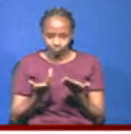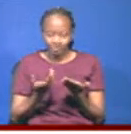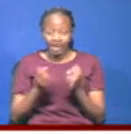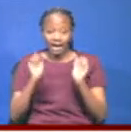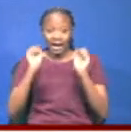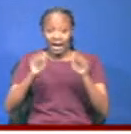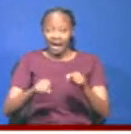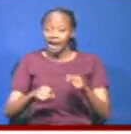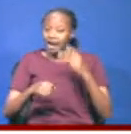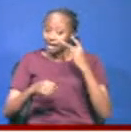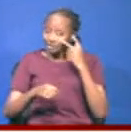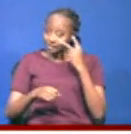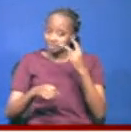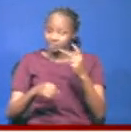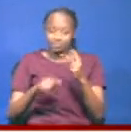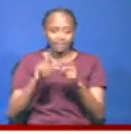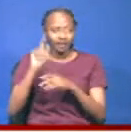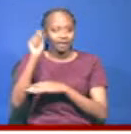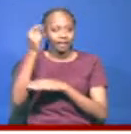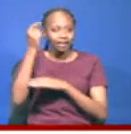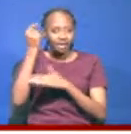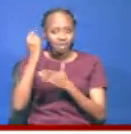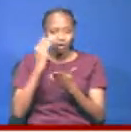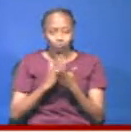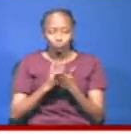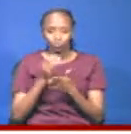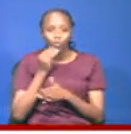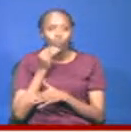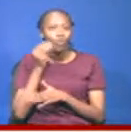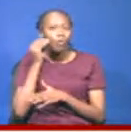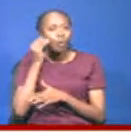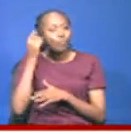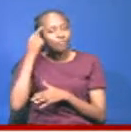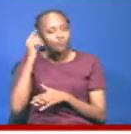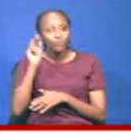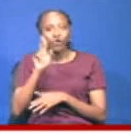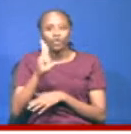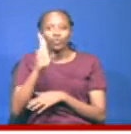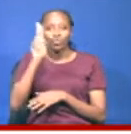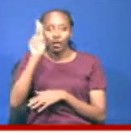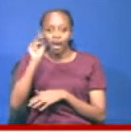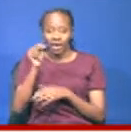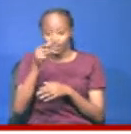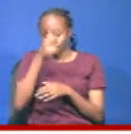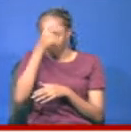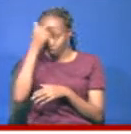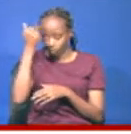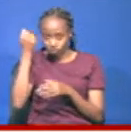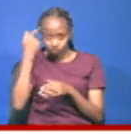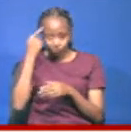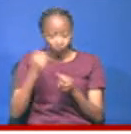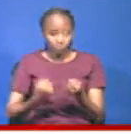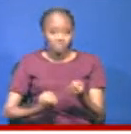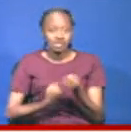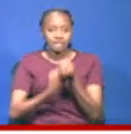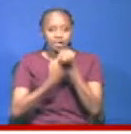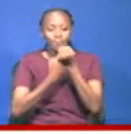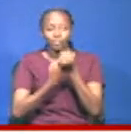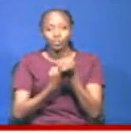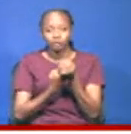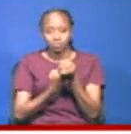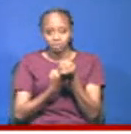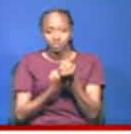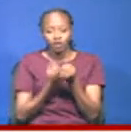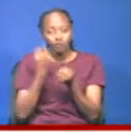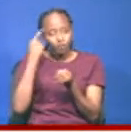that Kenya is the home of the UN. And this is because of the support of